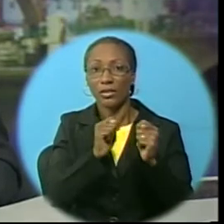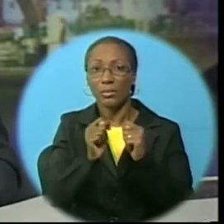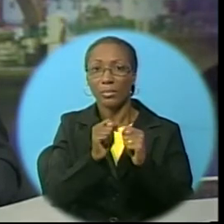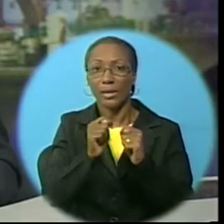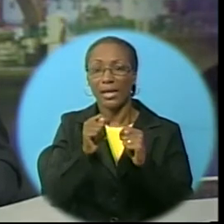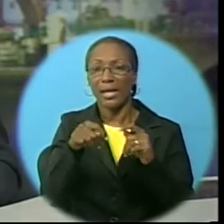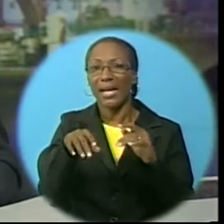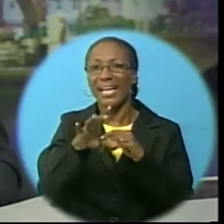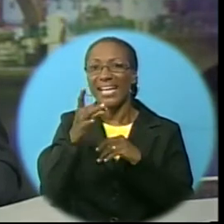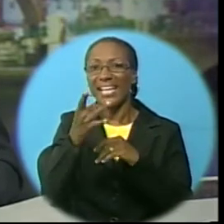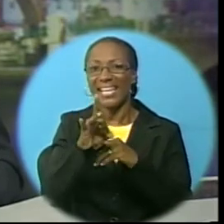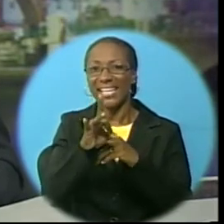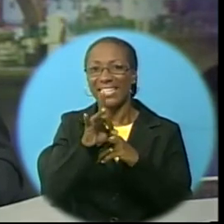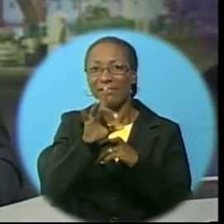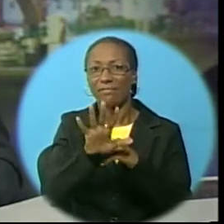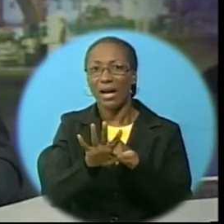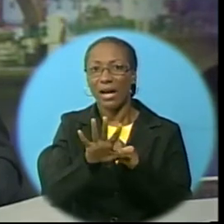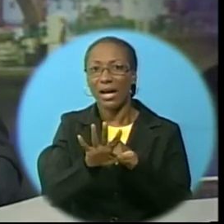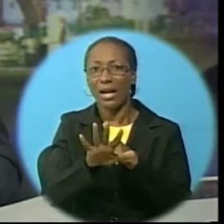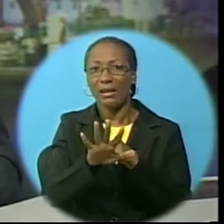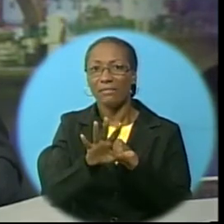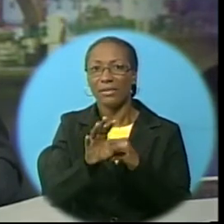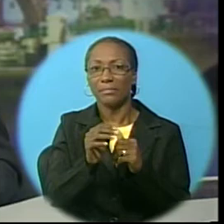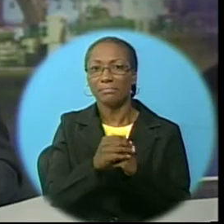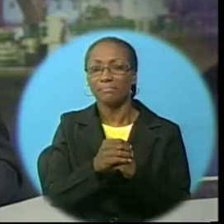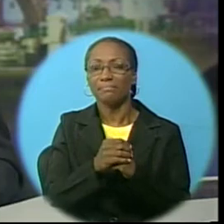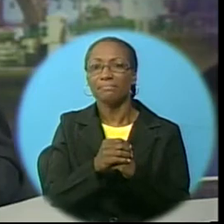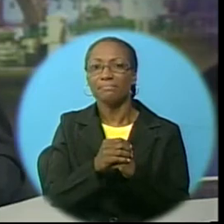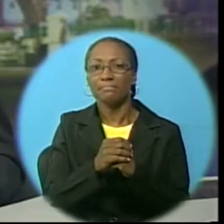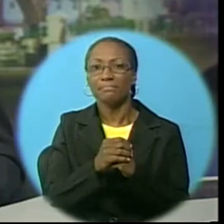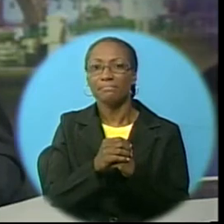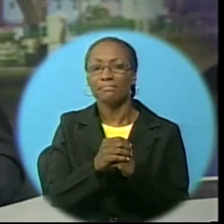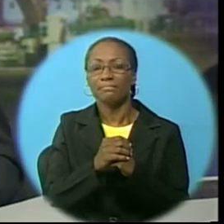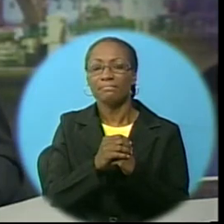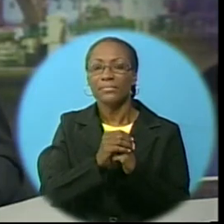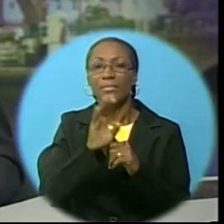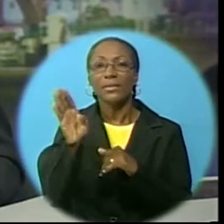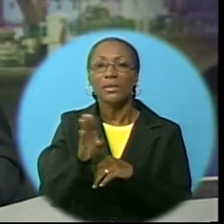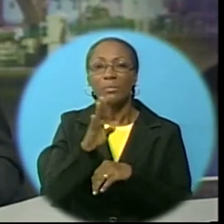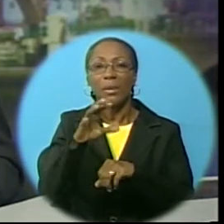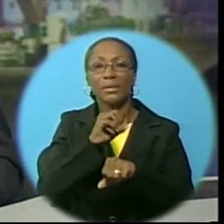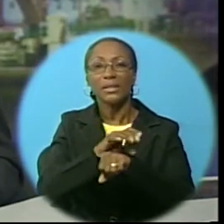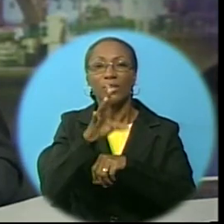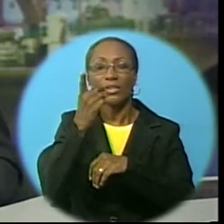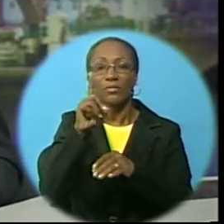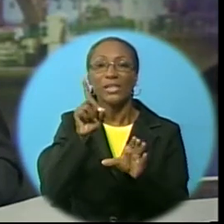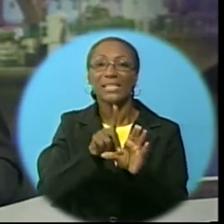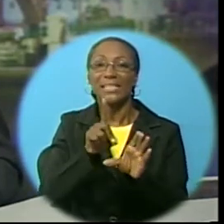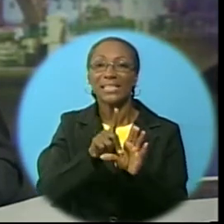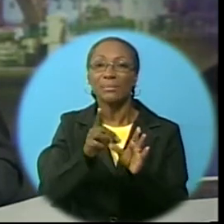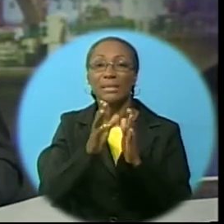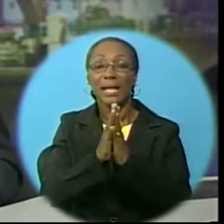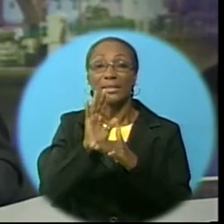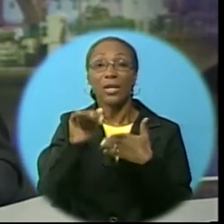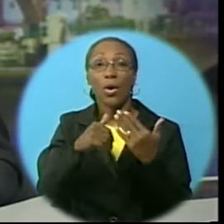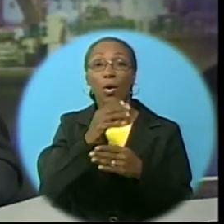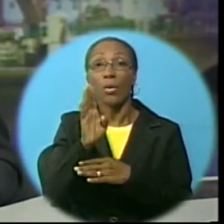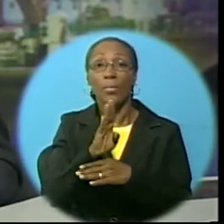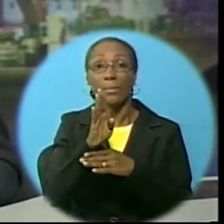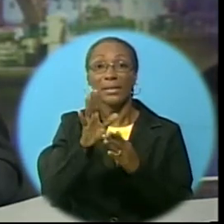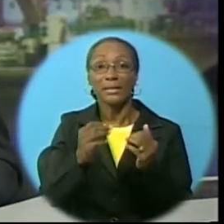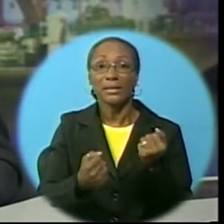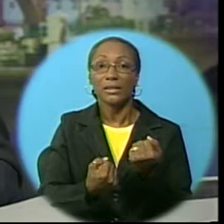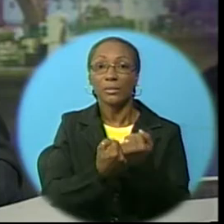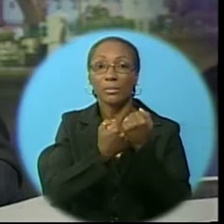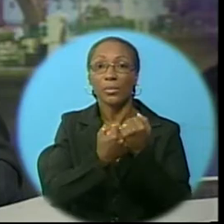at 85 with a score of 38. The Barbados Council for the Disabled is asking all Barbadians to